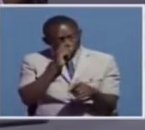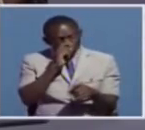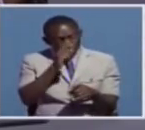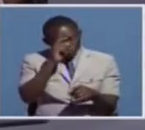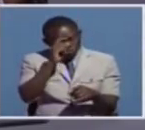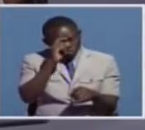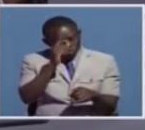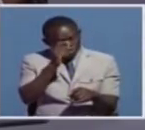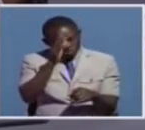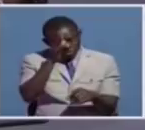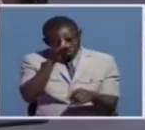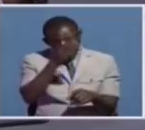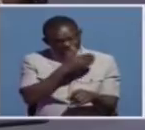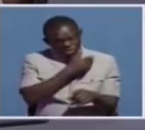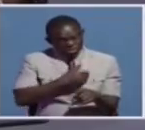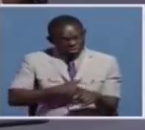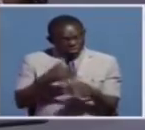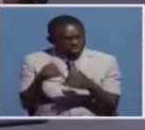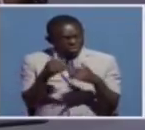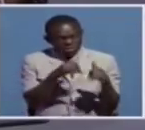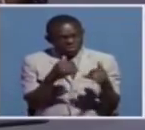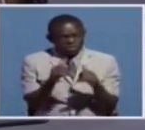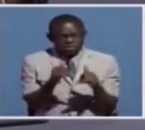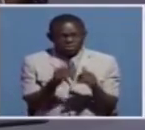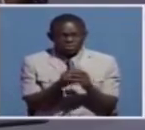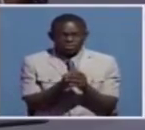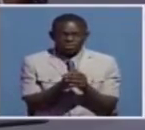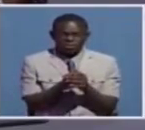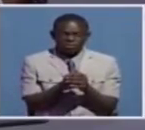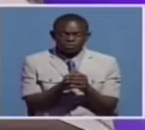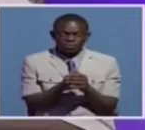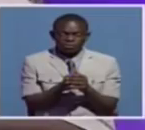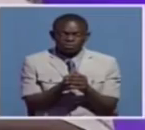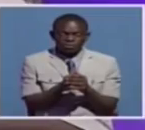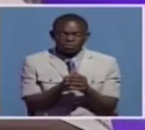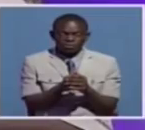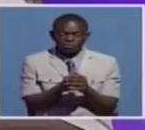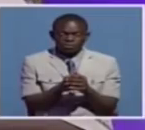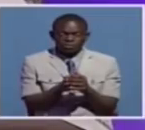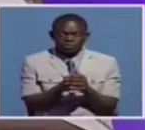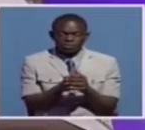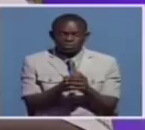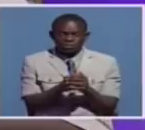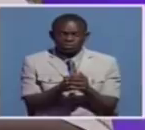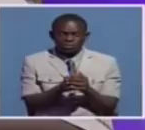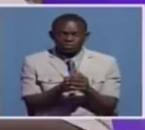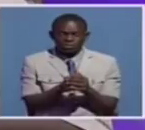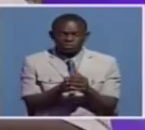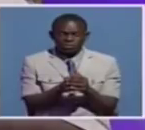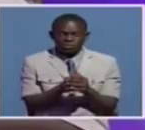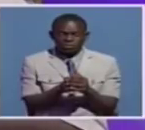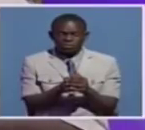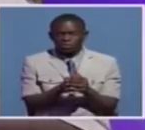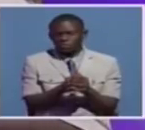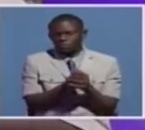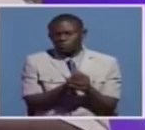said, I won't lift a single finger to save you if you commit a crime. And that's what it was. And he lived up to his word. He lived up to his